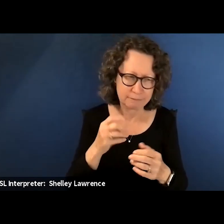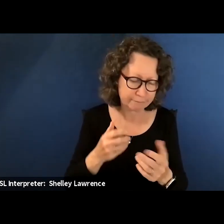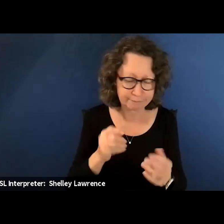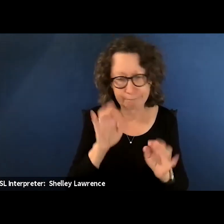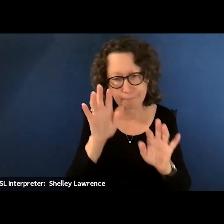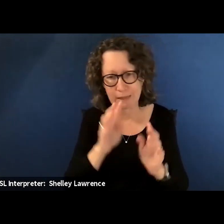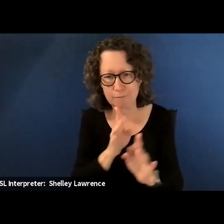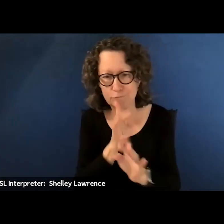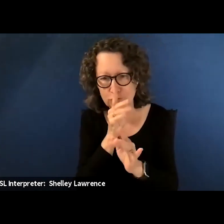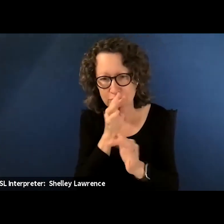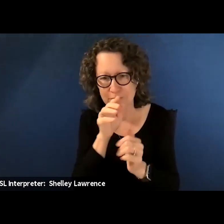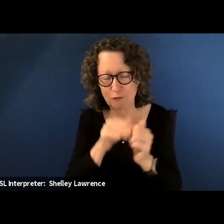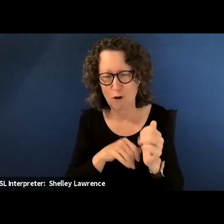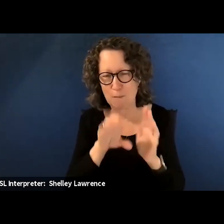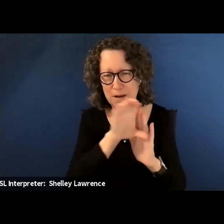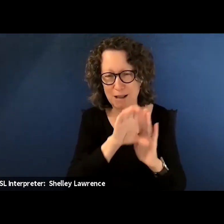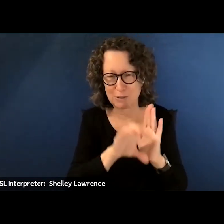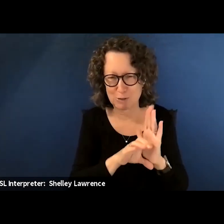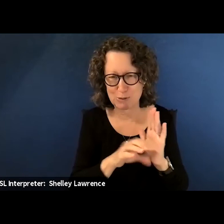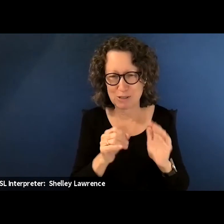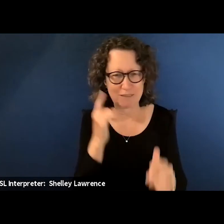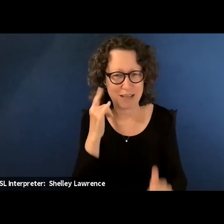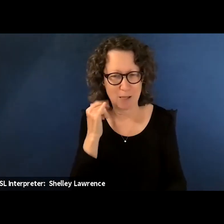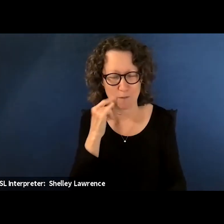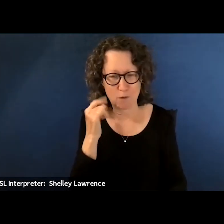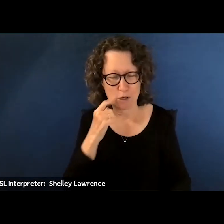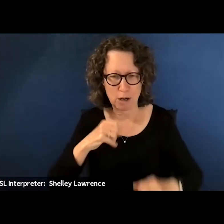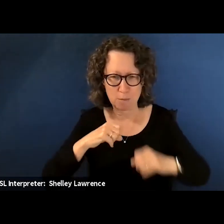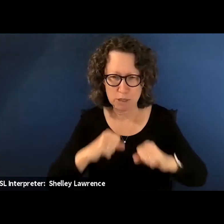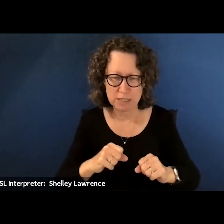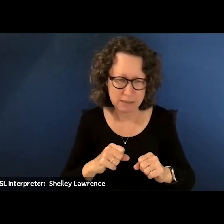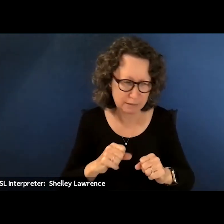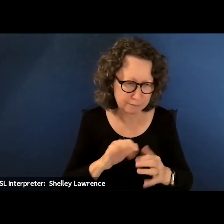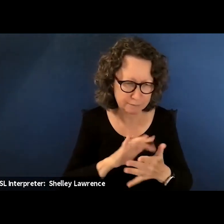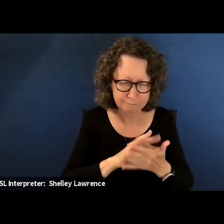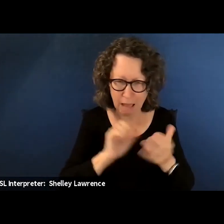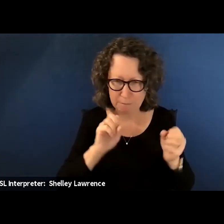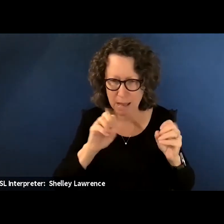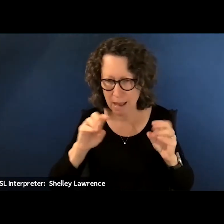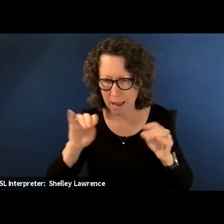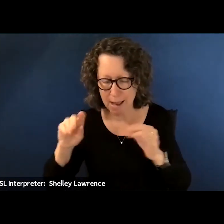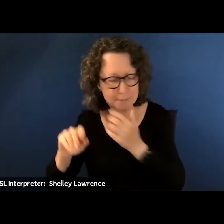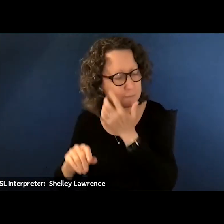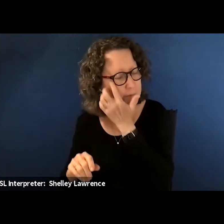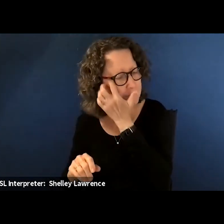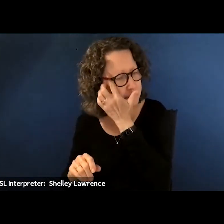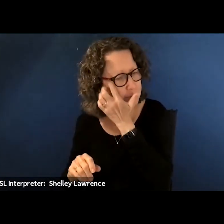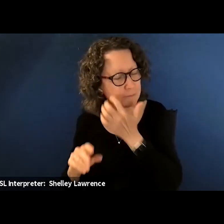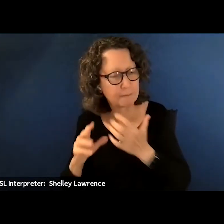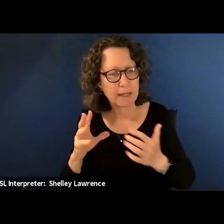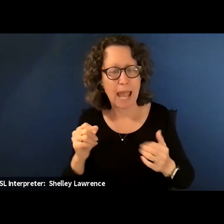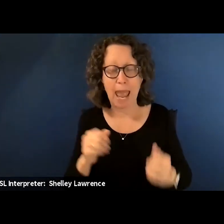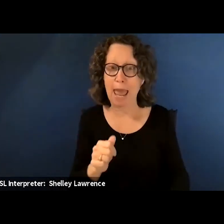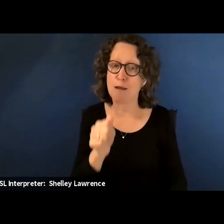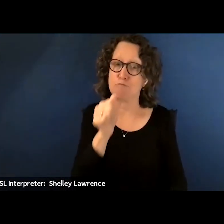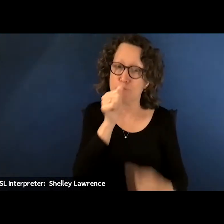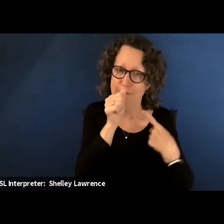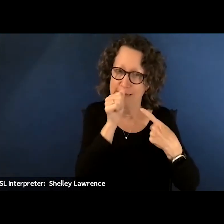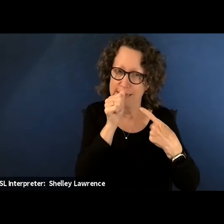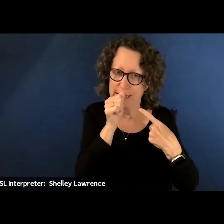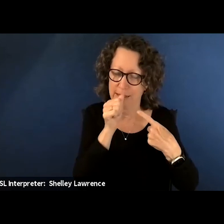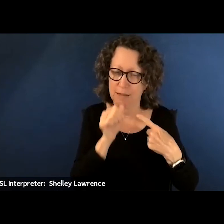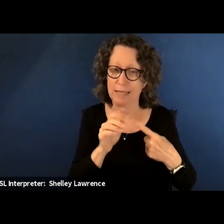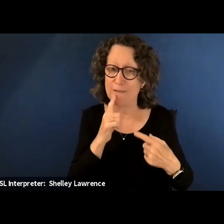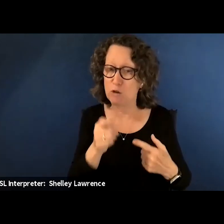liberty, acquiring, possessing, and protecting property, and pursuing and obtaining safety, happiness, and privacy. If you have